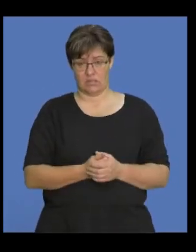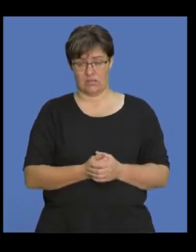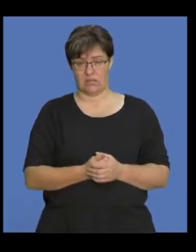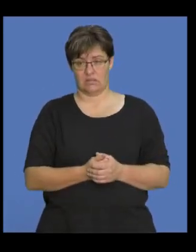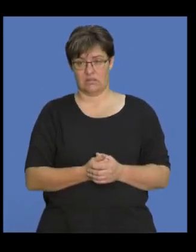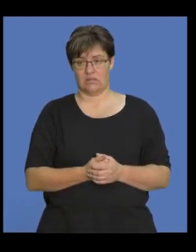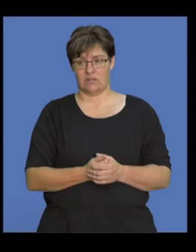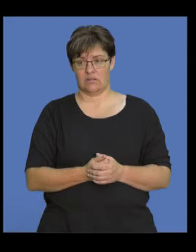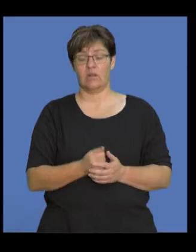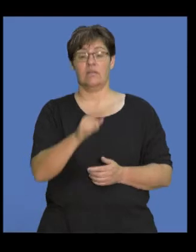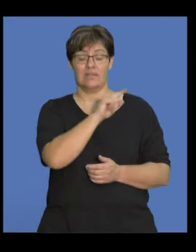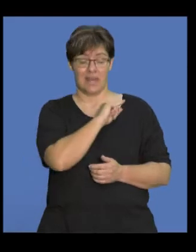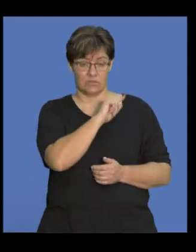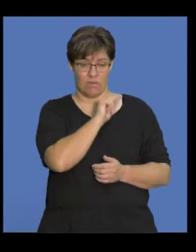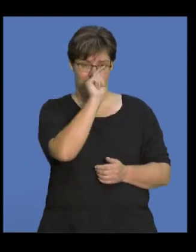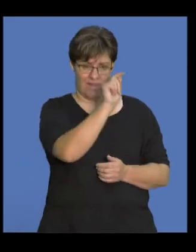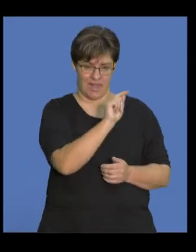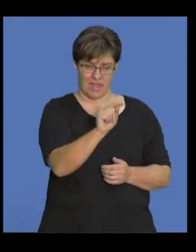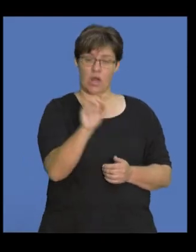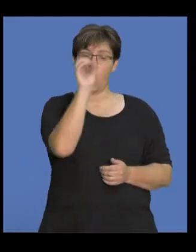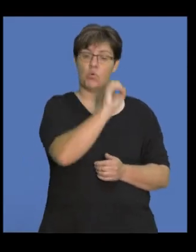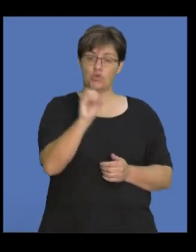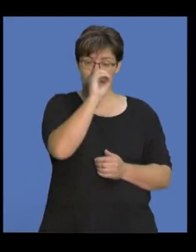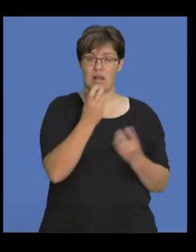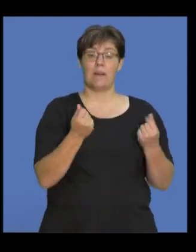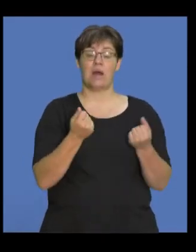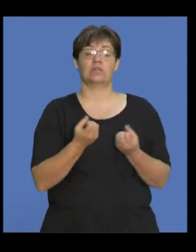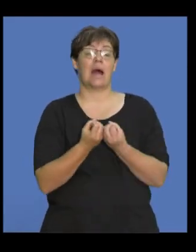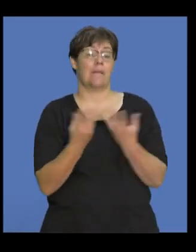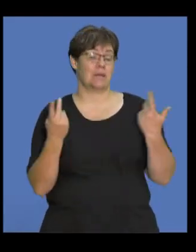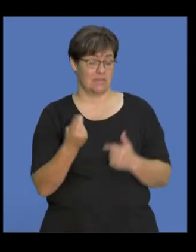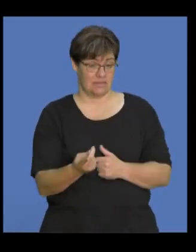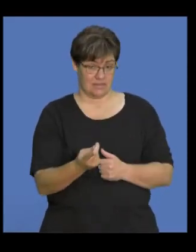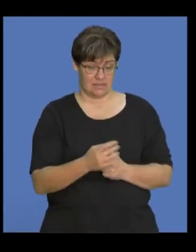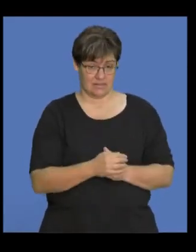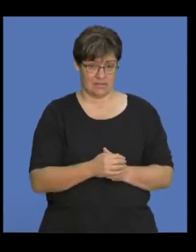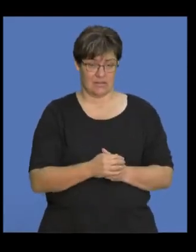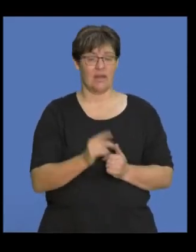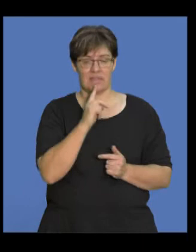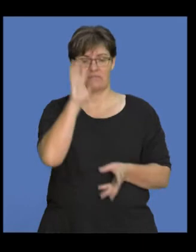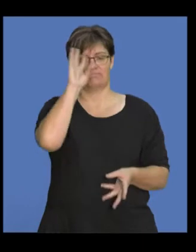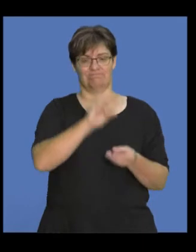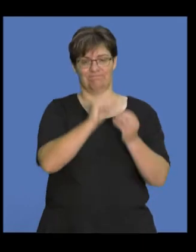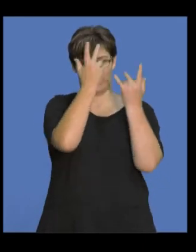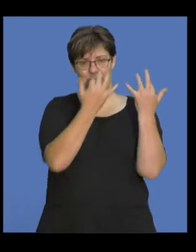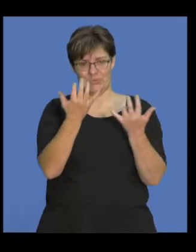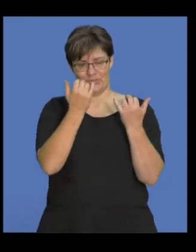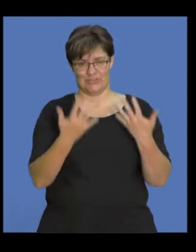say, therefore, the original amount was, and that's how you will conclude your calculation.